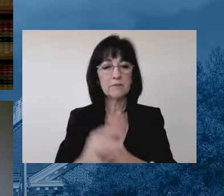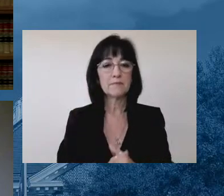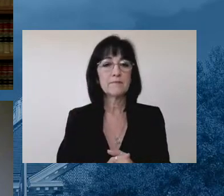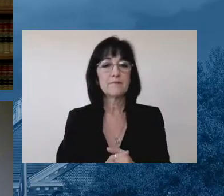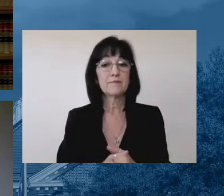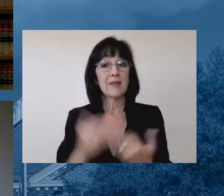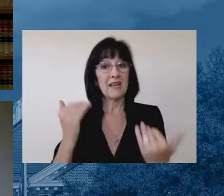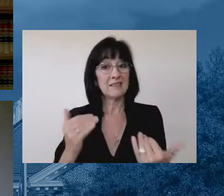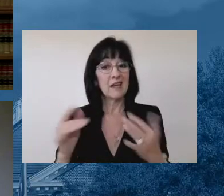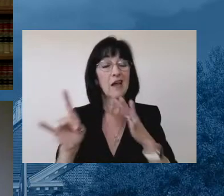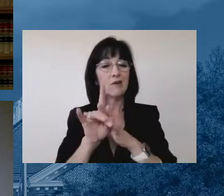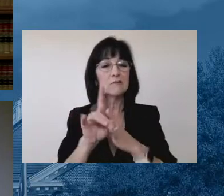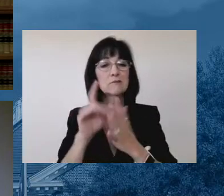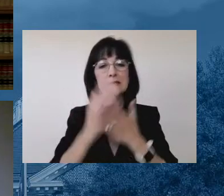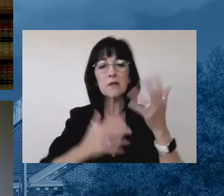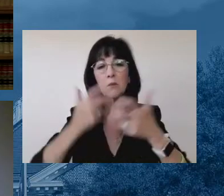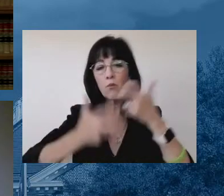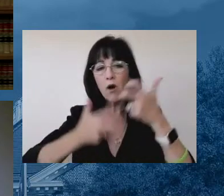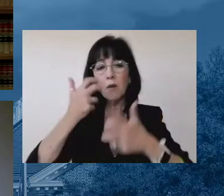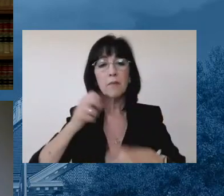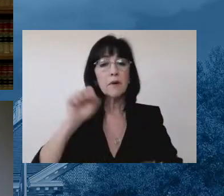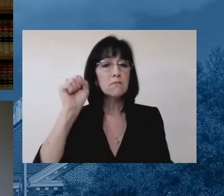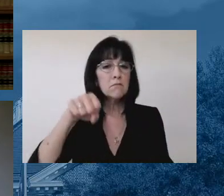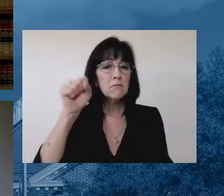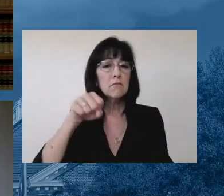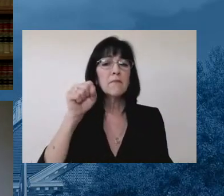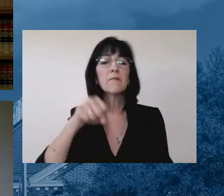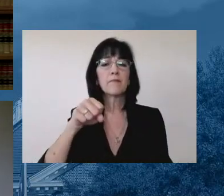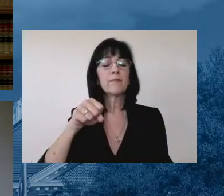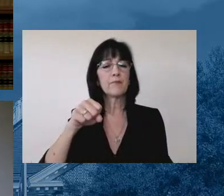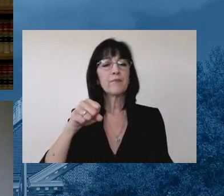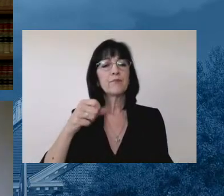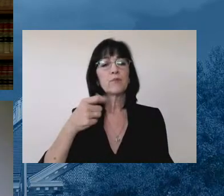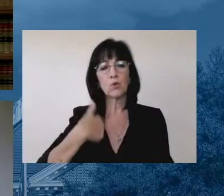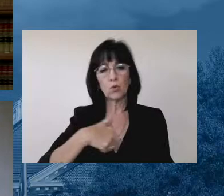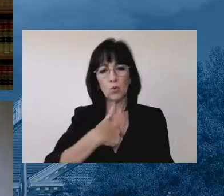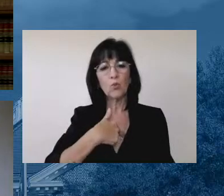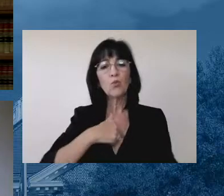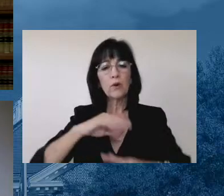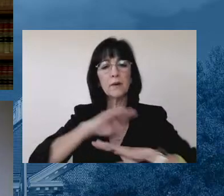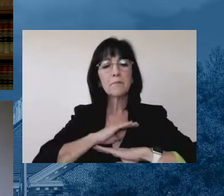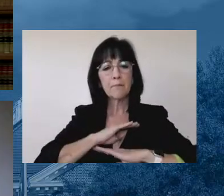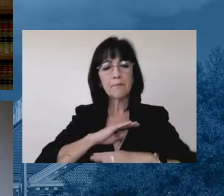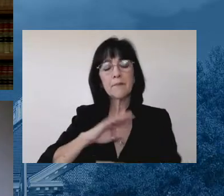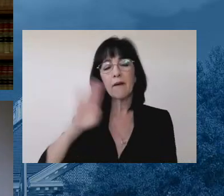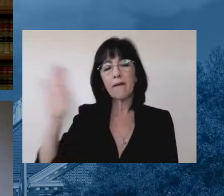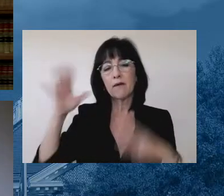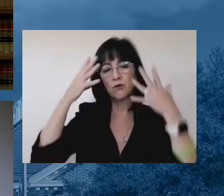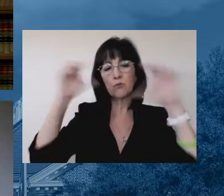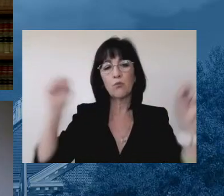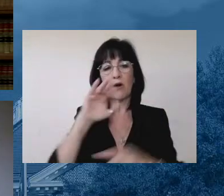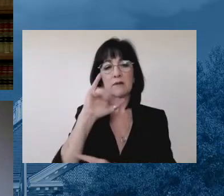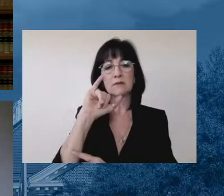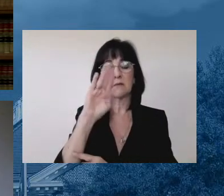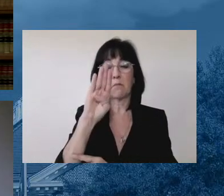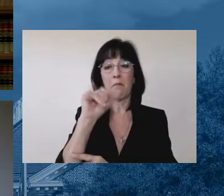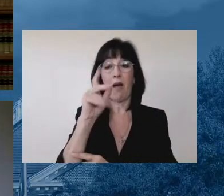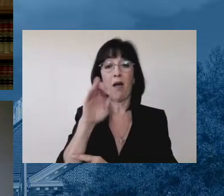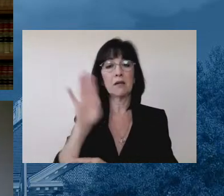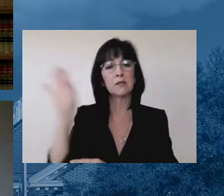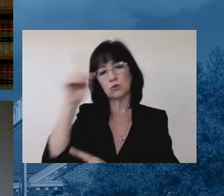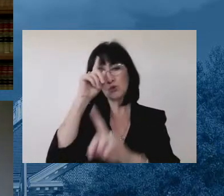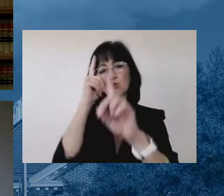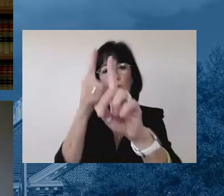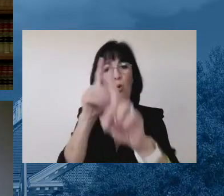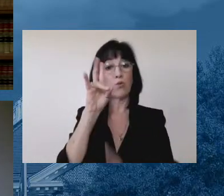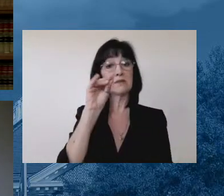in a better place in the sense that we met President Biden's goal of having 70% of adult Delawareans vaccinated